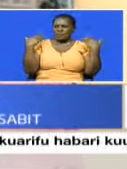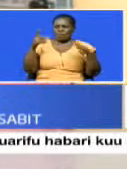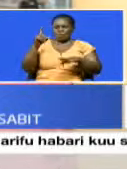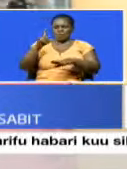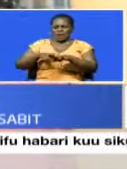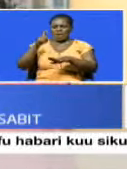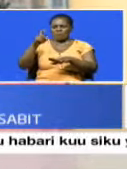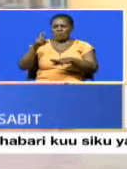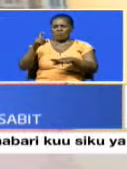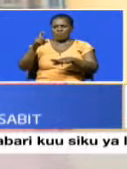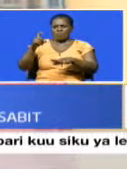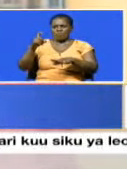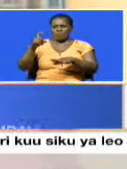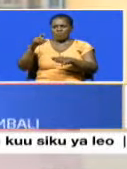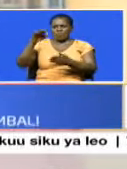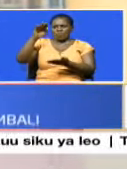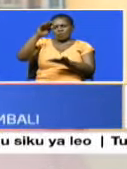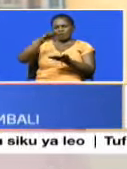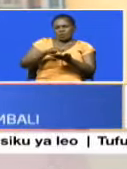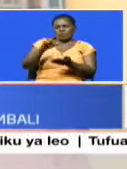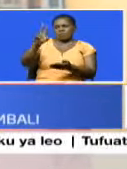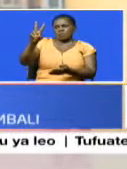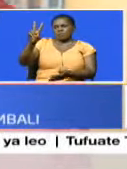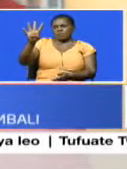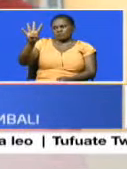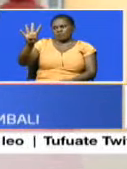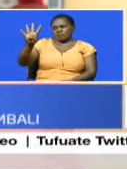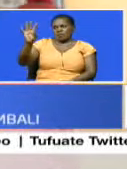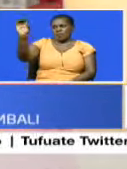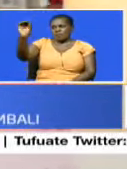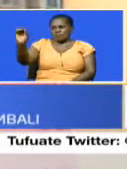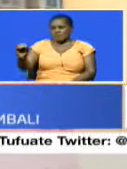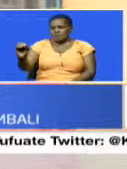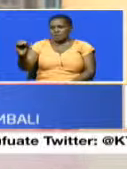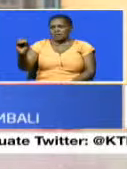Embu and beyond has reduced by 24%.